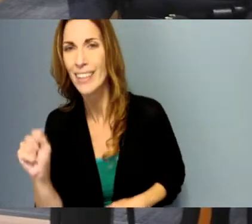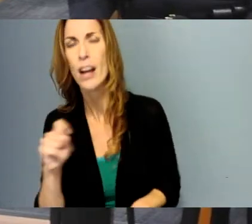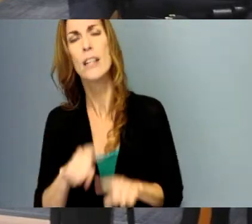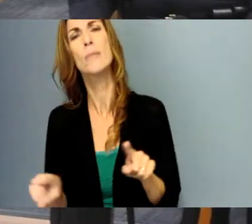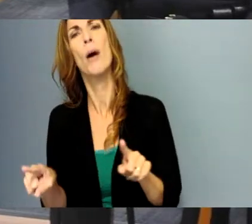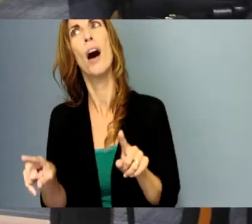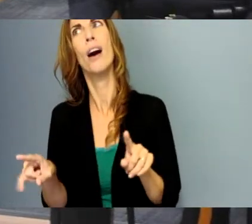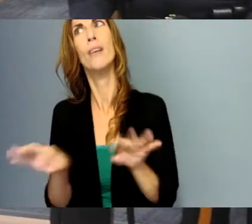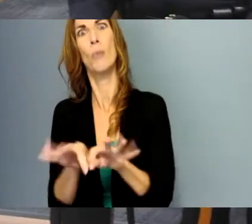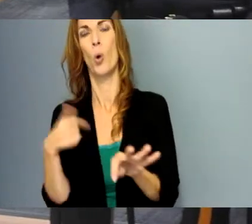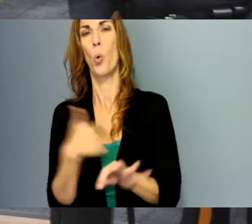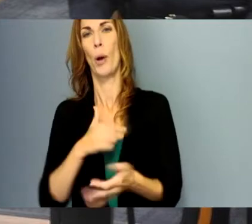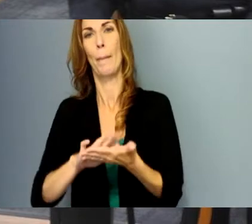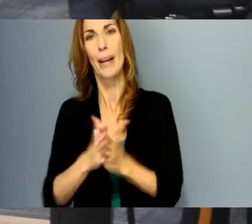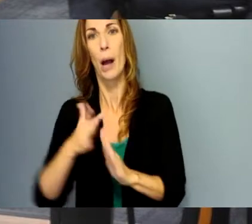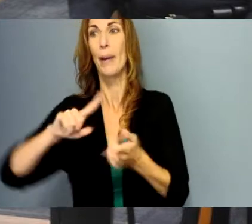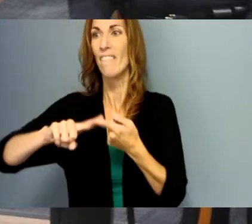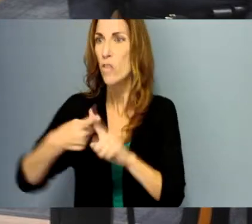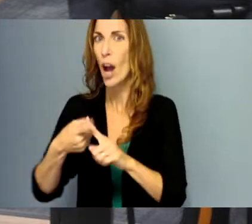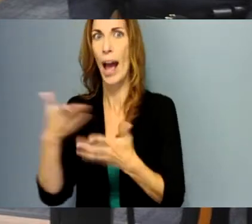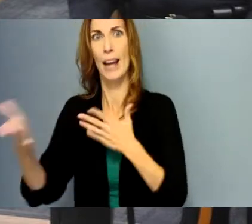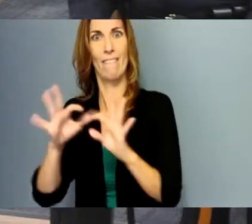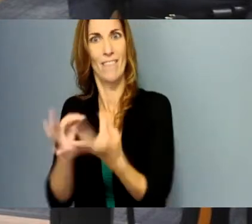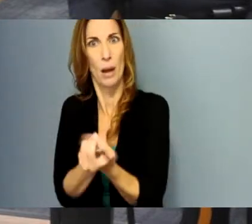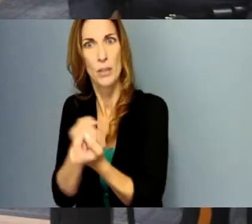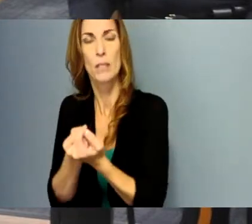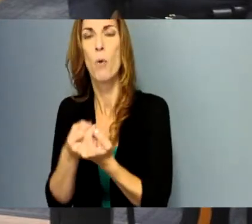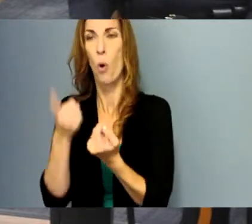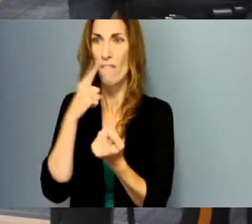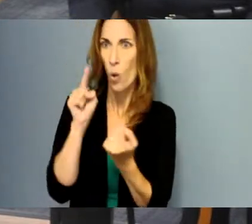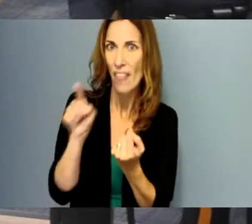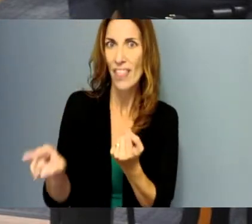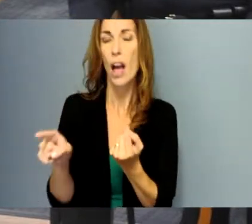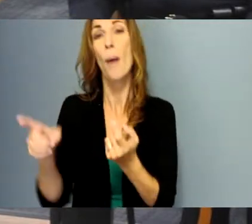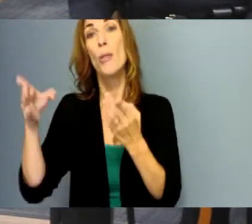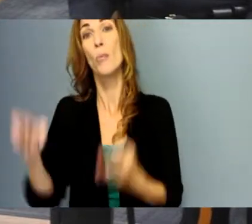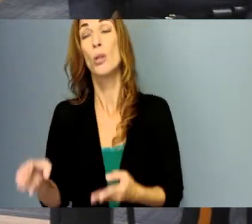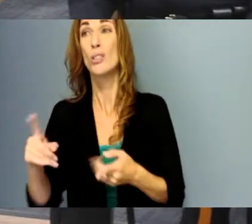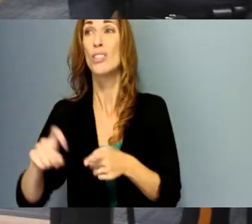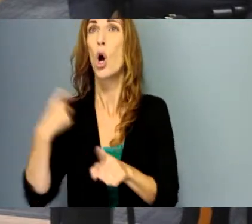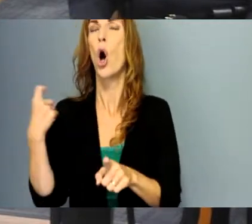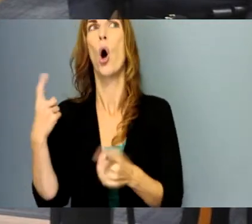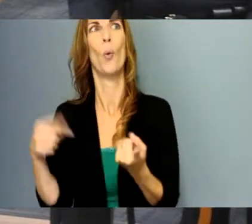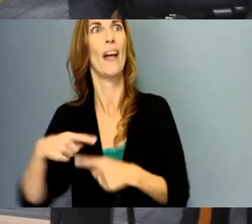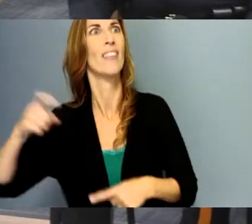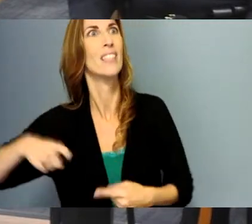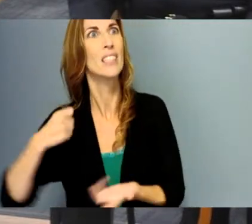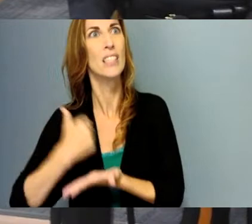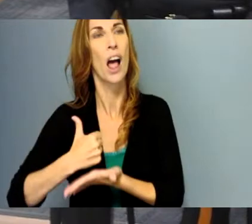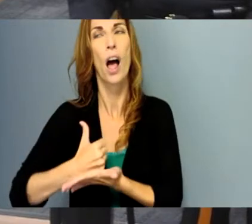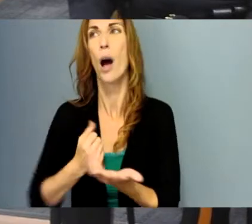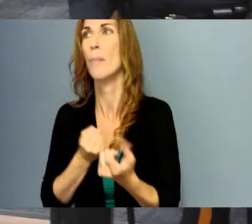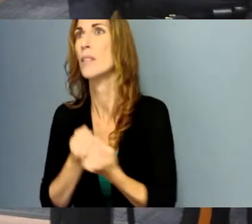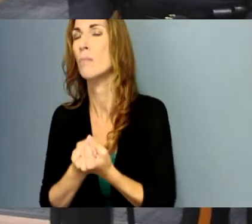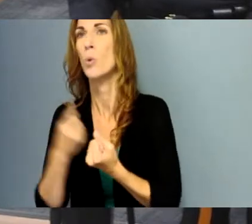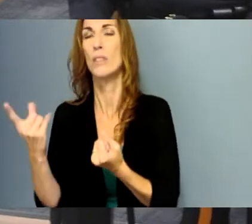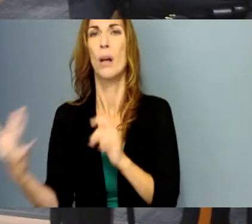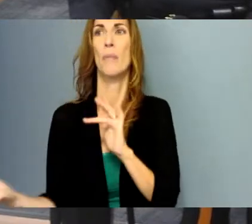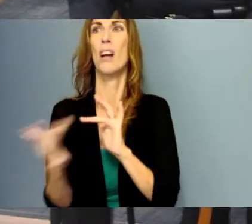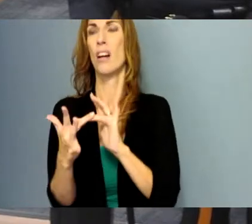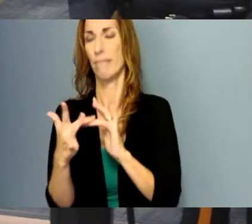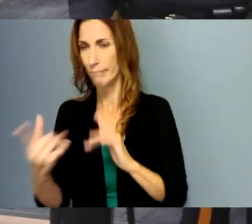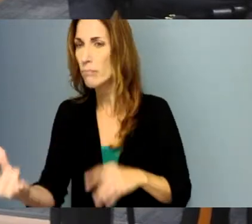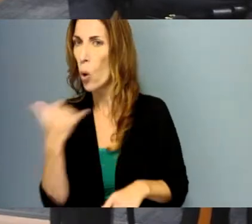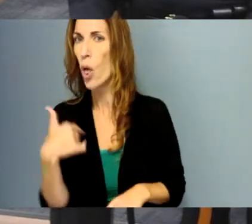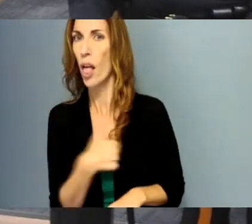their friends. We are becoming their family members. We're becoming the individual that they call when they need support, or when they need someone to talk to.